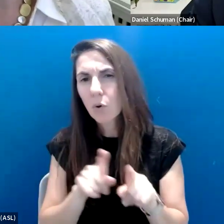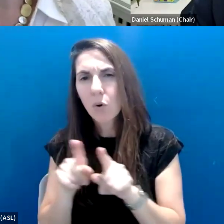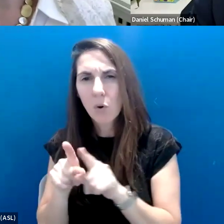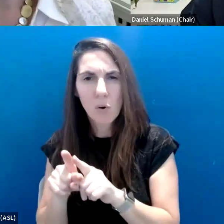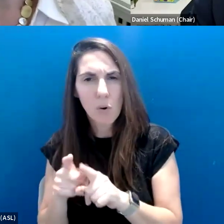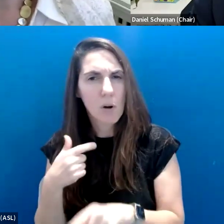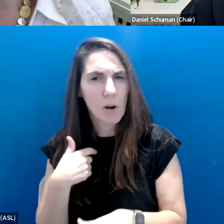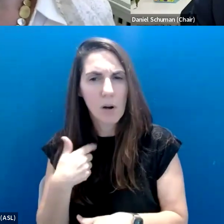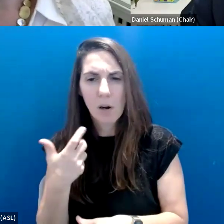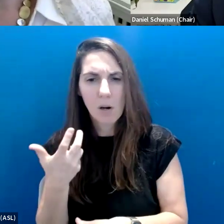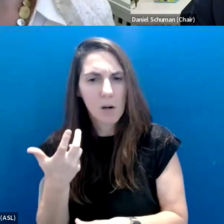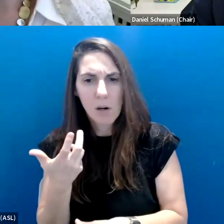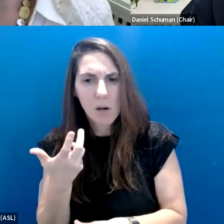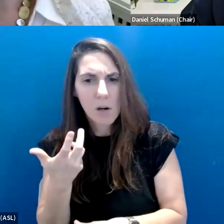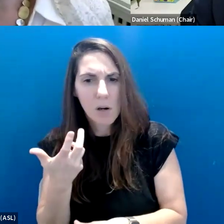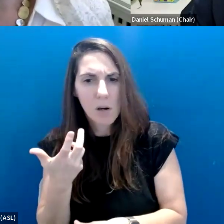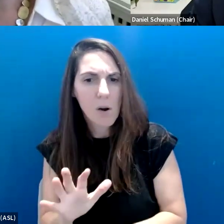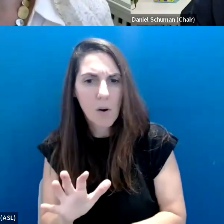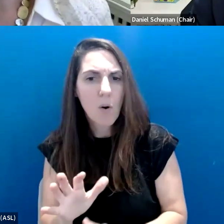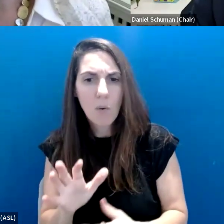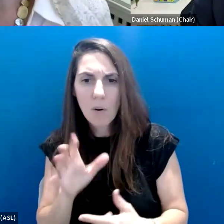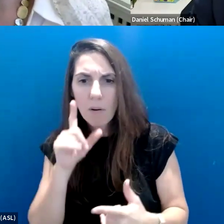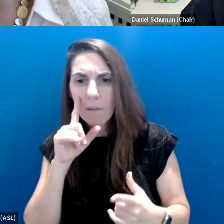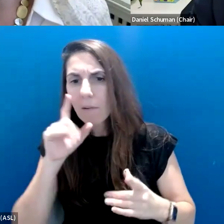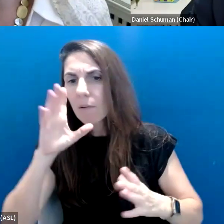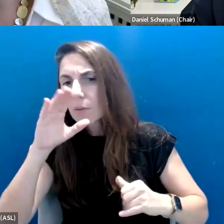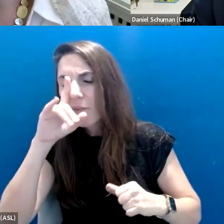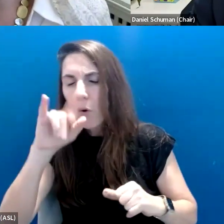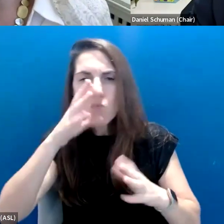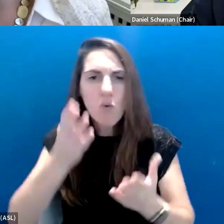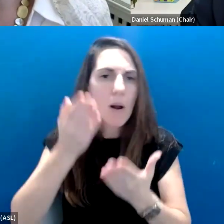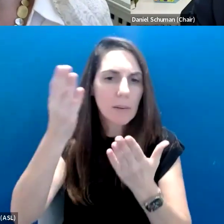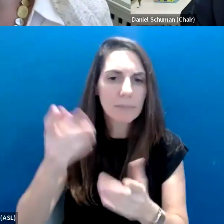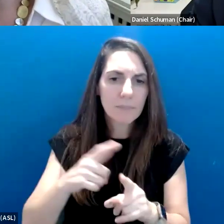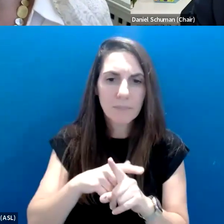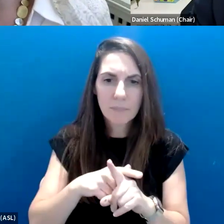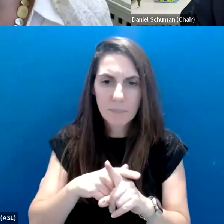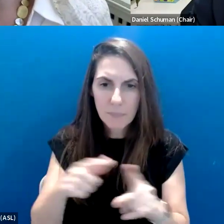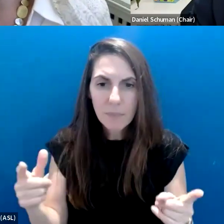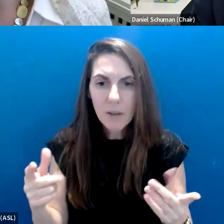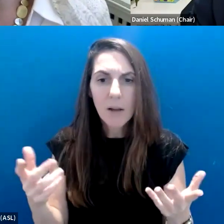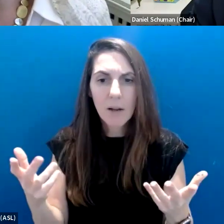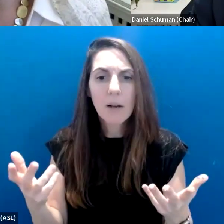want to anticipate our recommendations, but one thing that's in the back of my head is bootstrapping a better process.